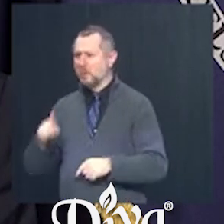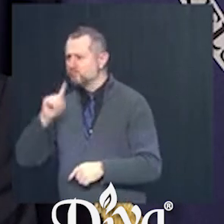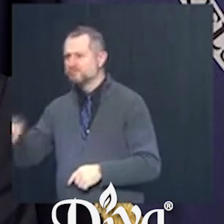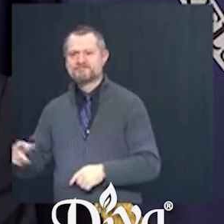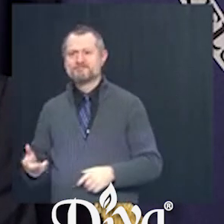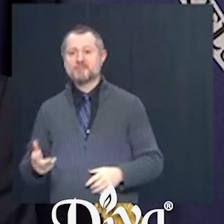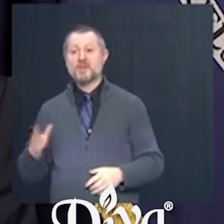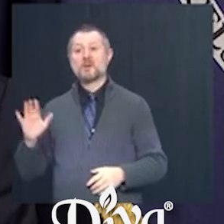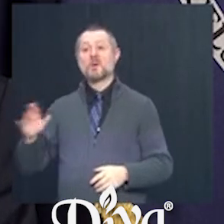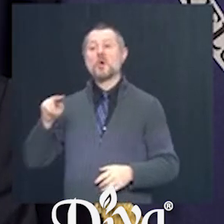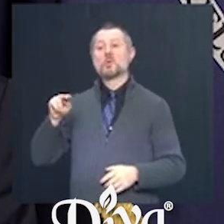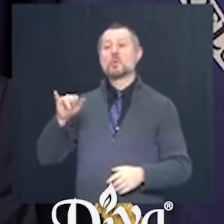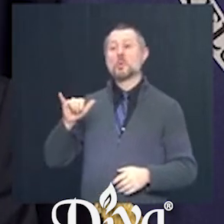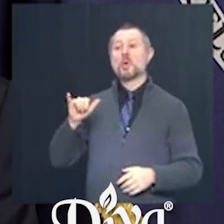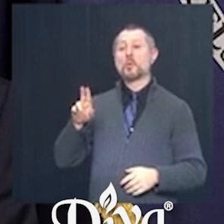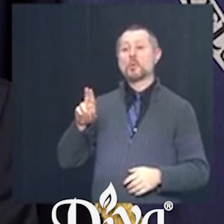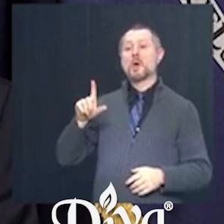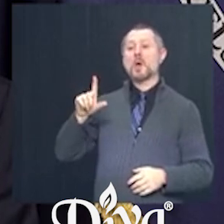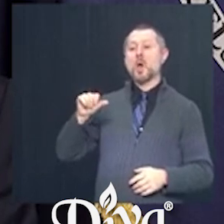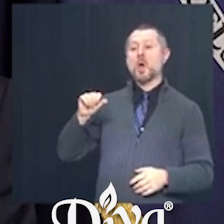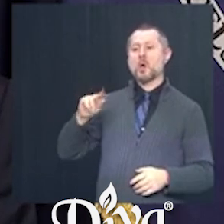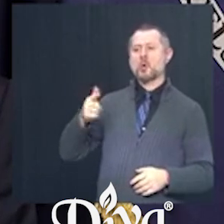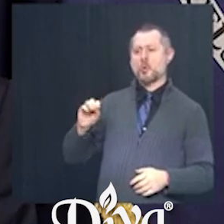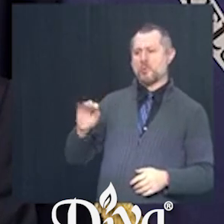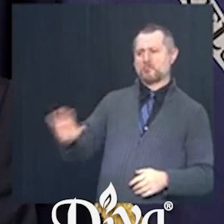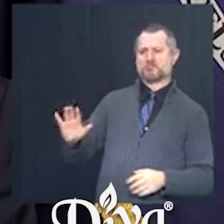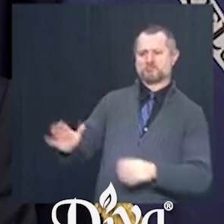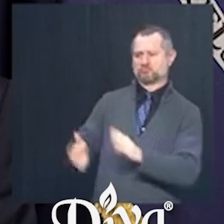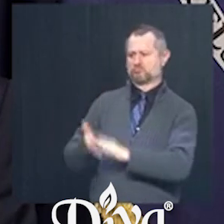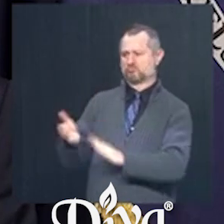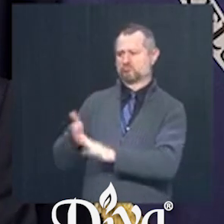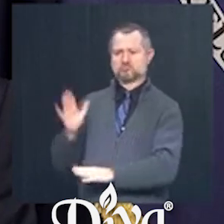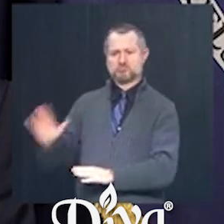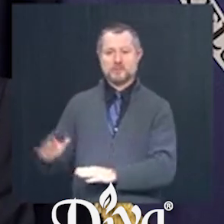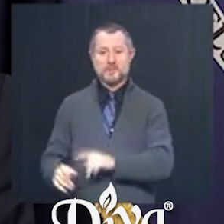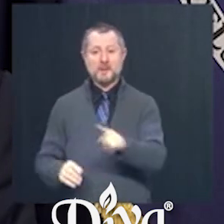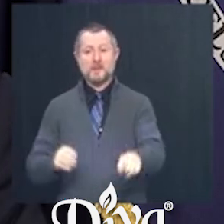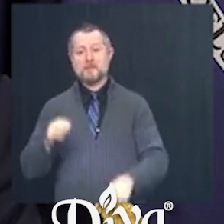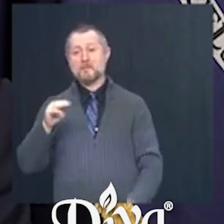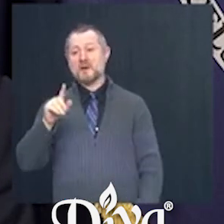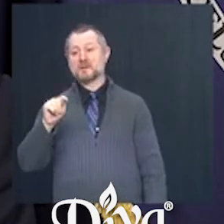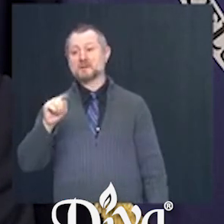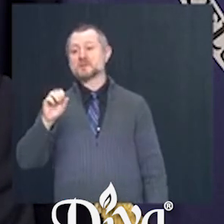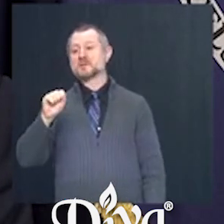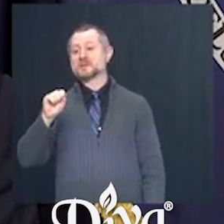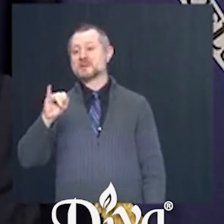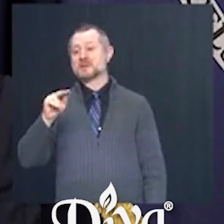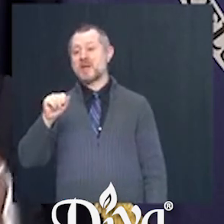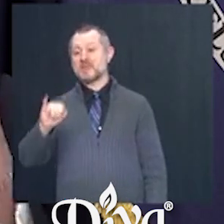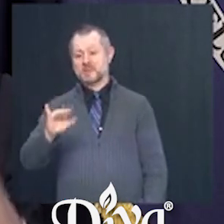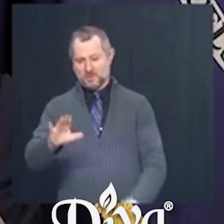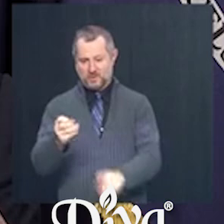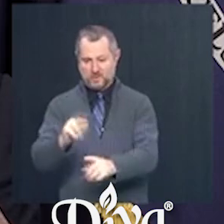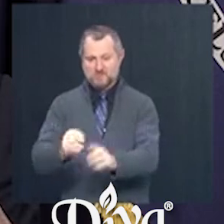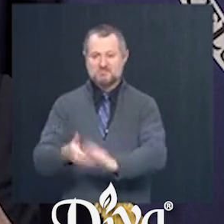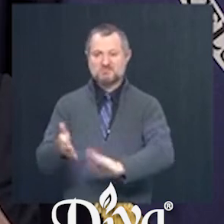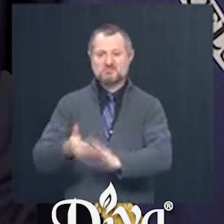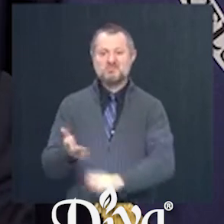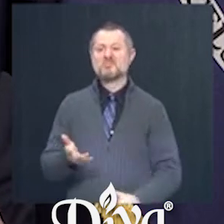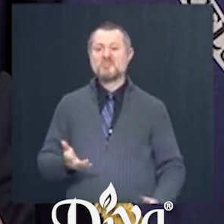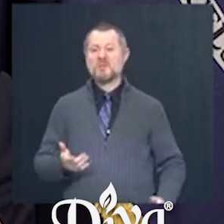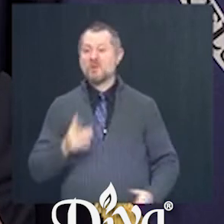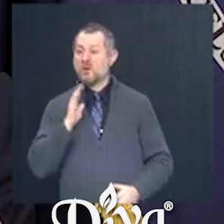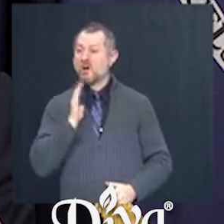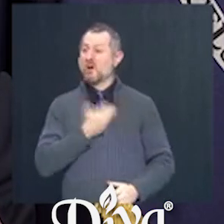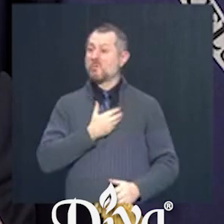Langone is NYU Langone, and Mount Sinai is Mount Sinai. So this is really a new role for us. That's